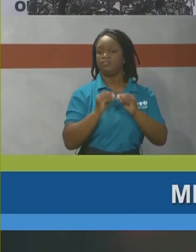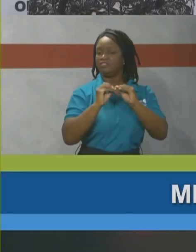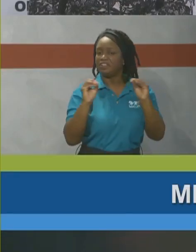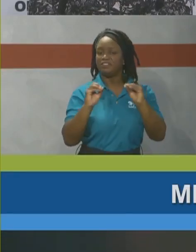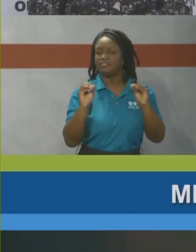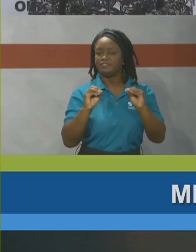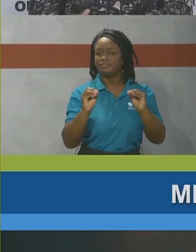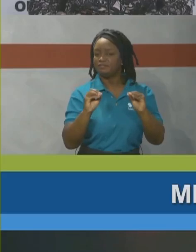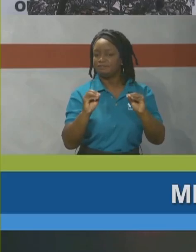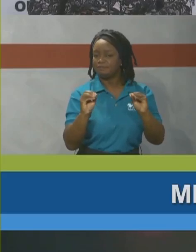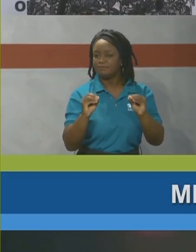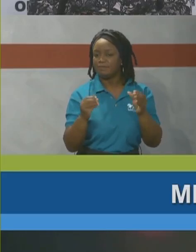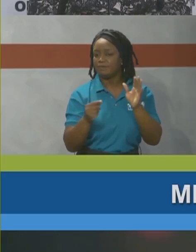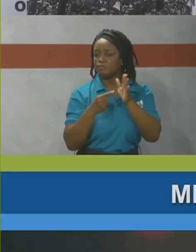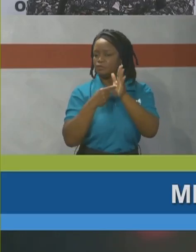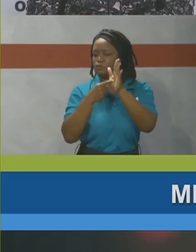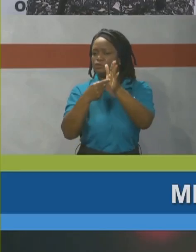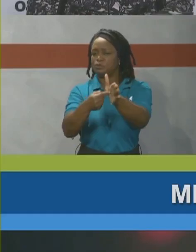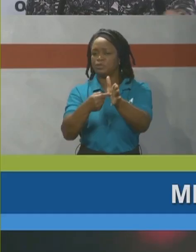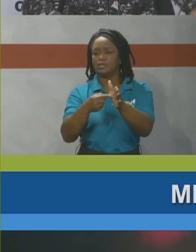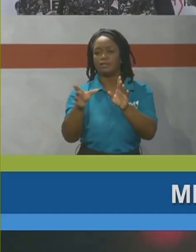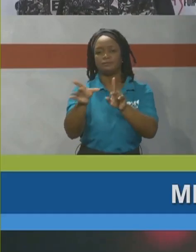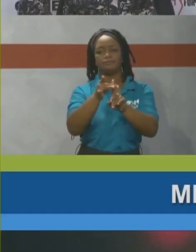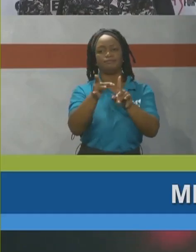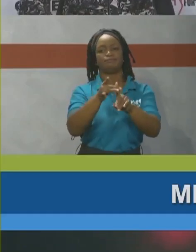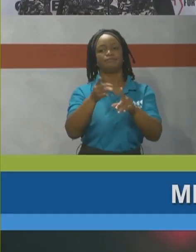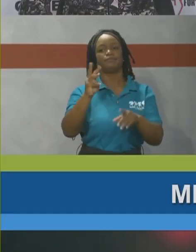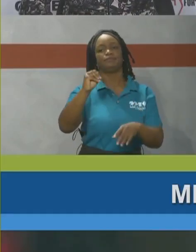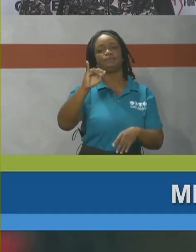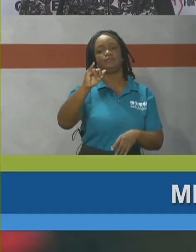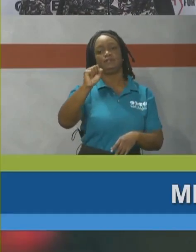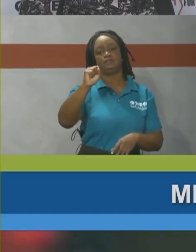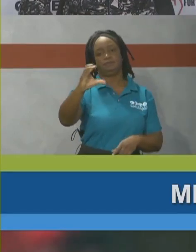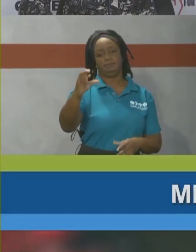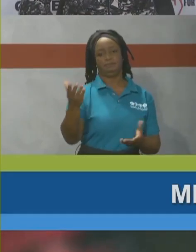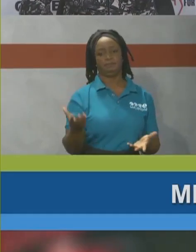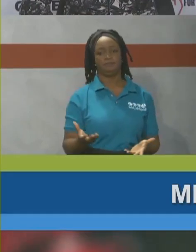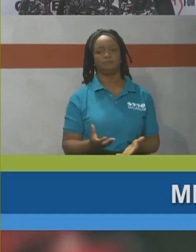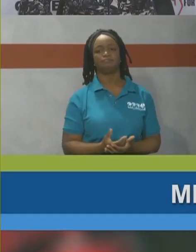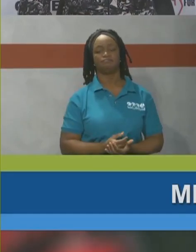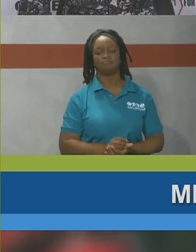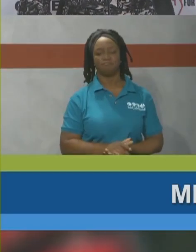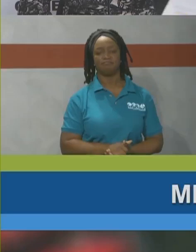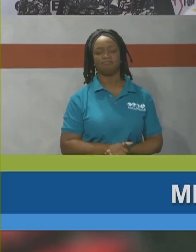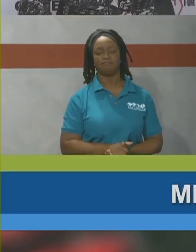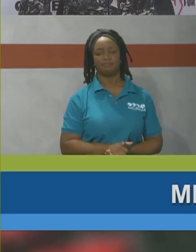had with MIS-C after they've had their vaccination. Next slide, please.